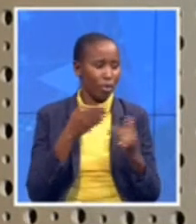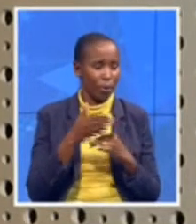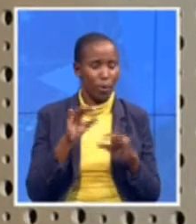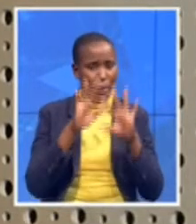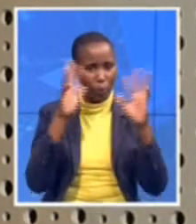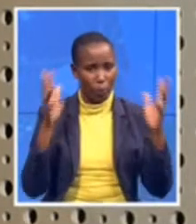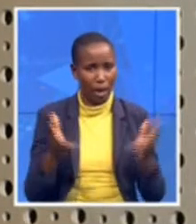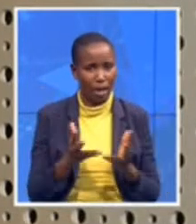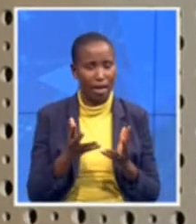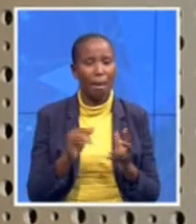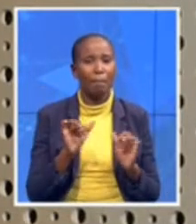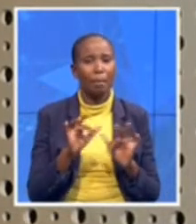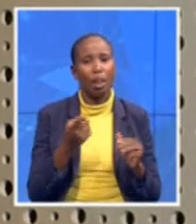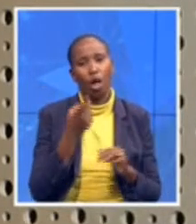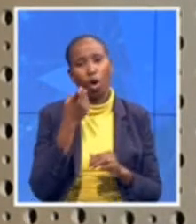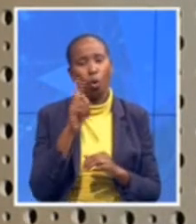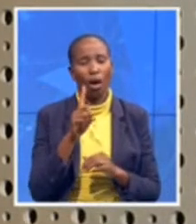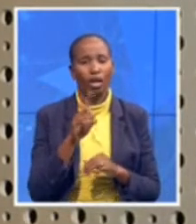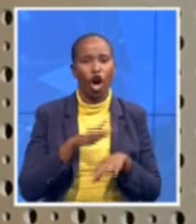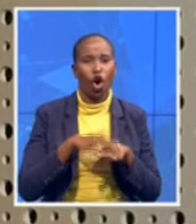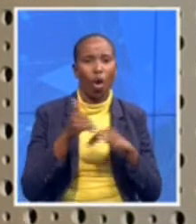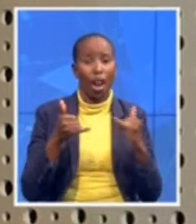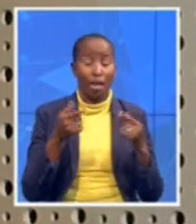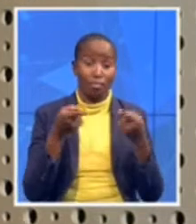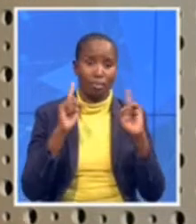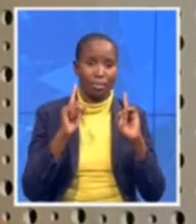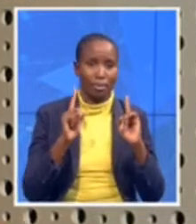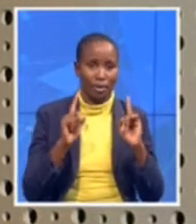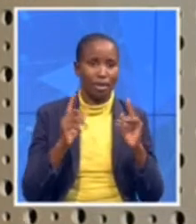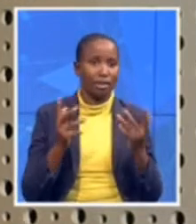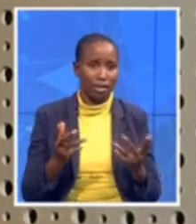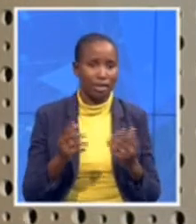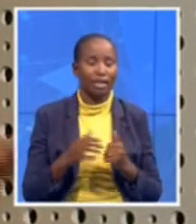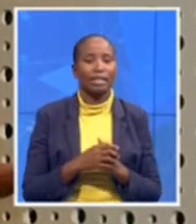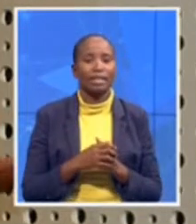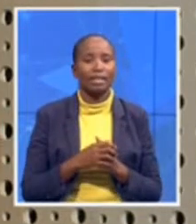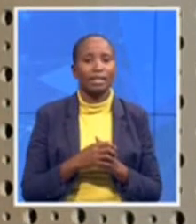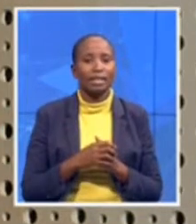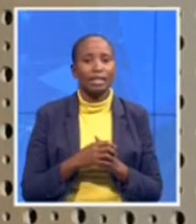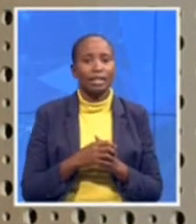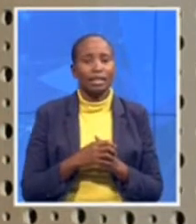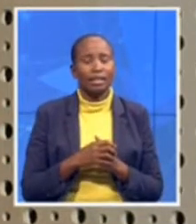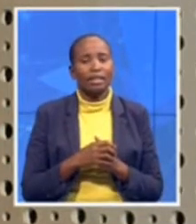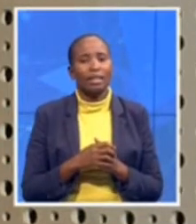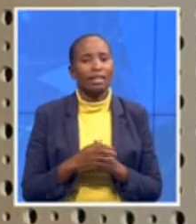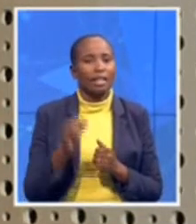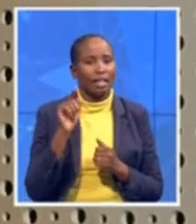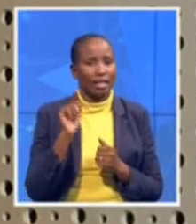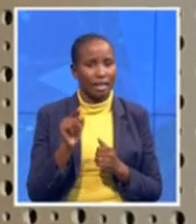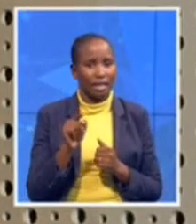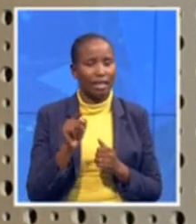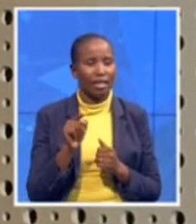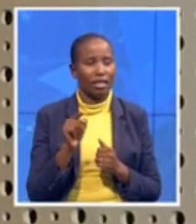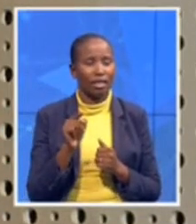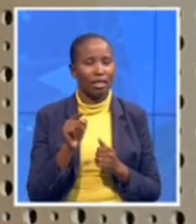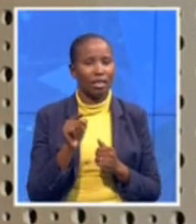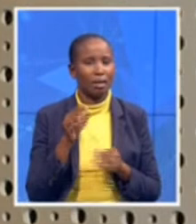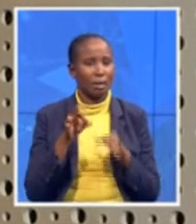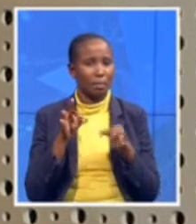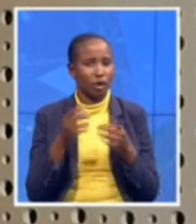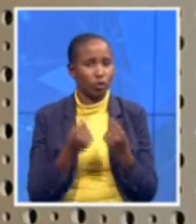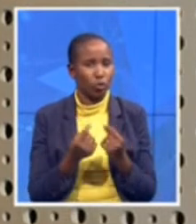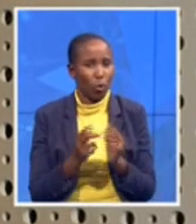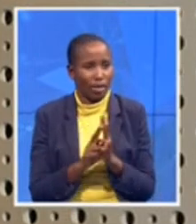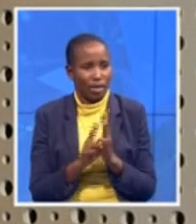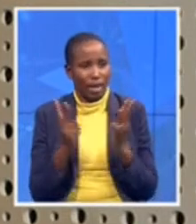harms. The degree to which they delve into that differ from one jurisdiction to the next. Now, if you